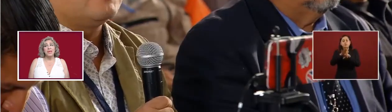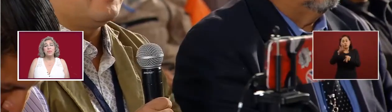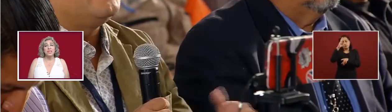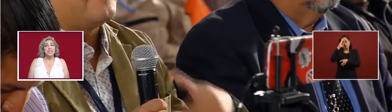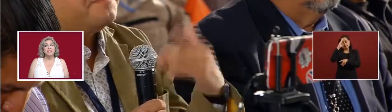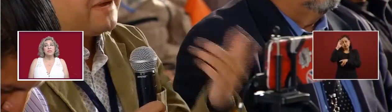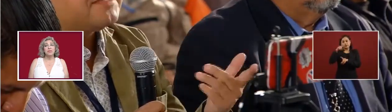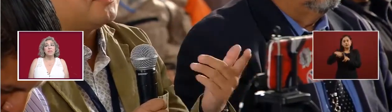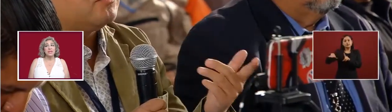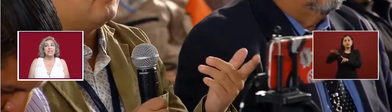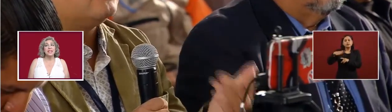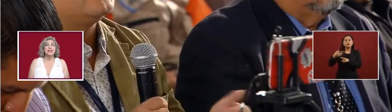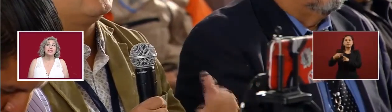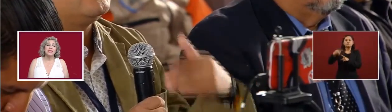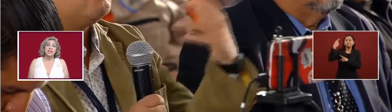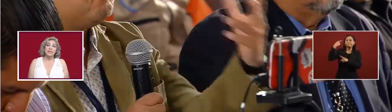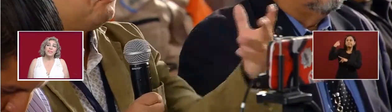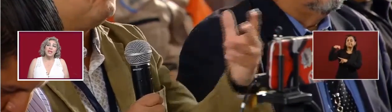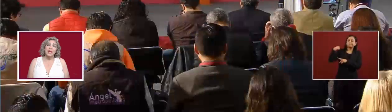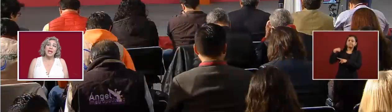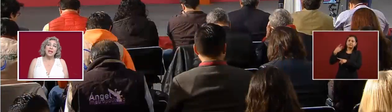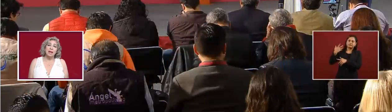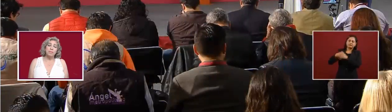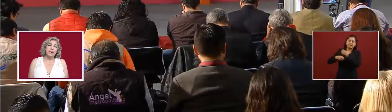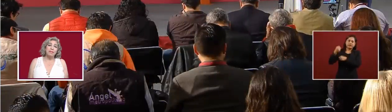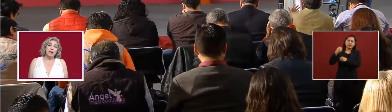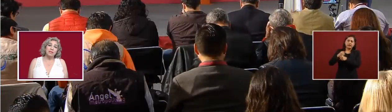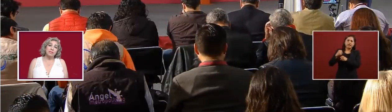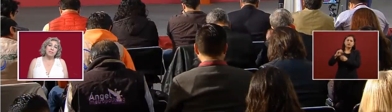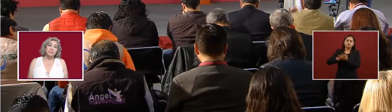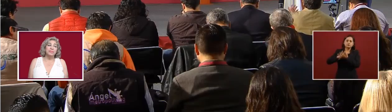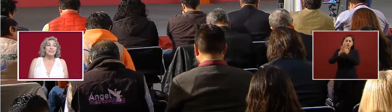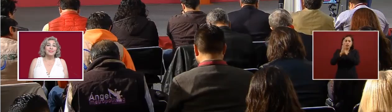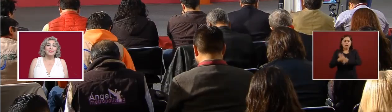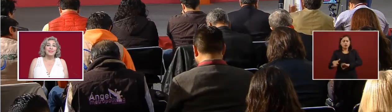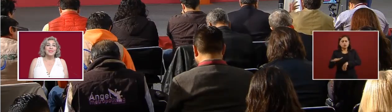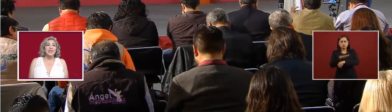people in these, these years. And above all,